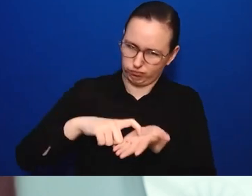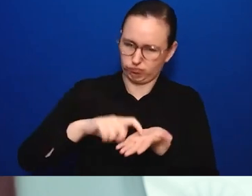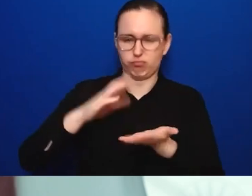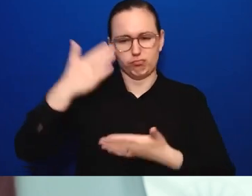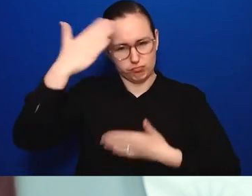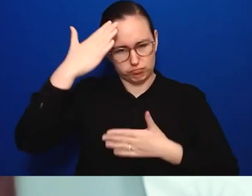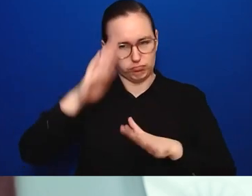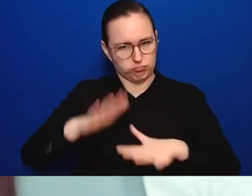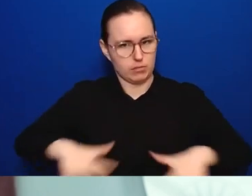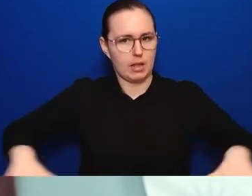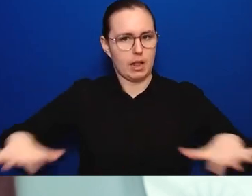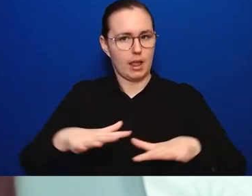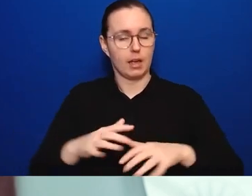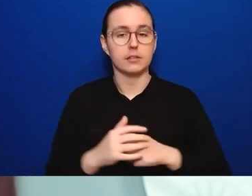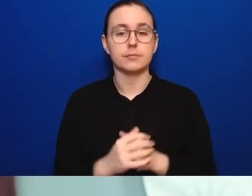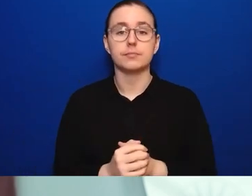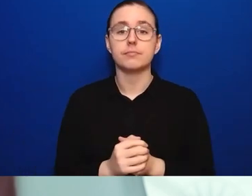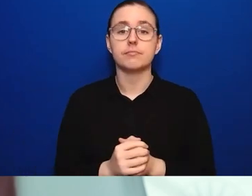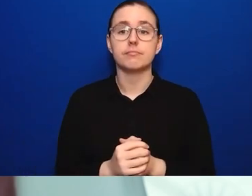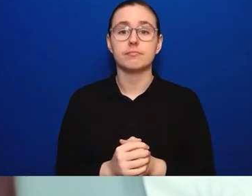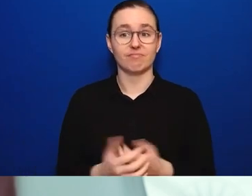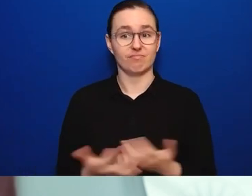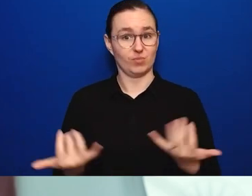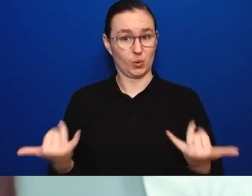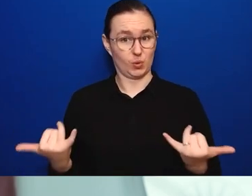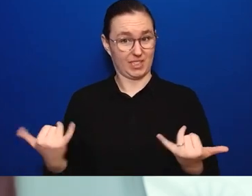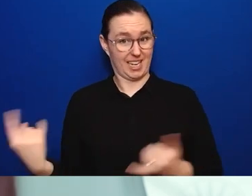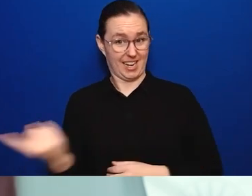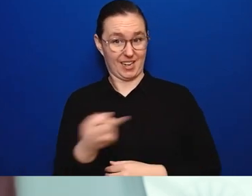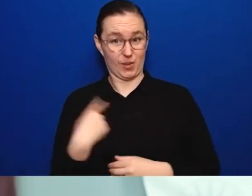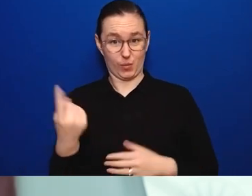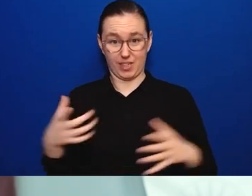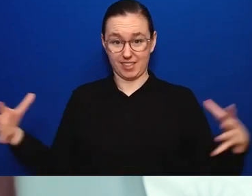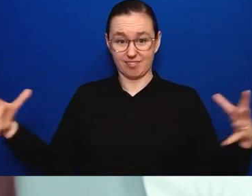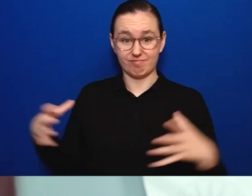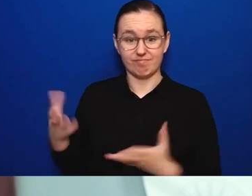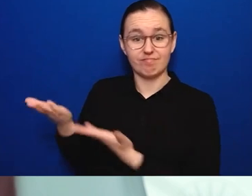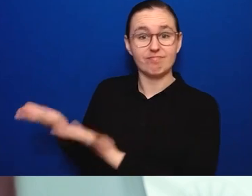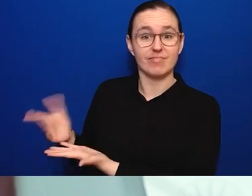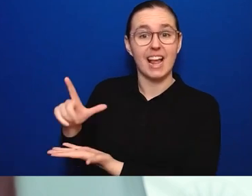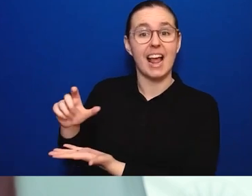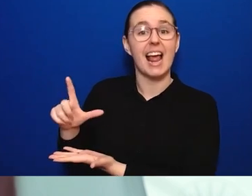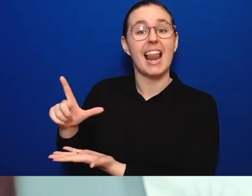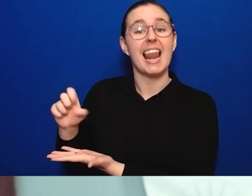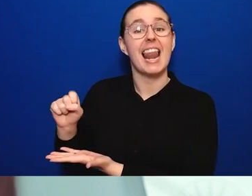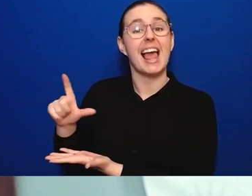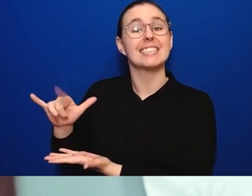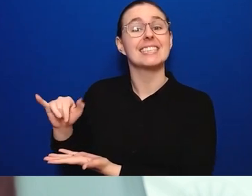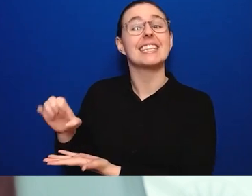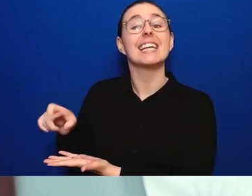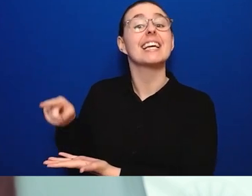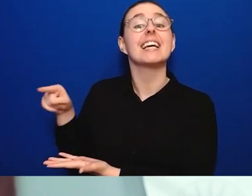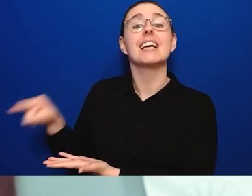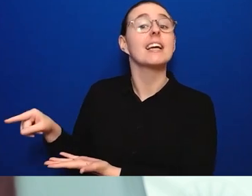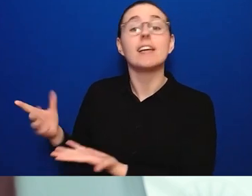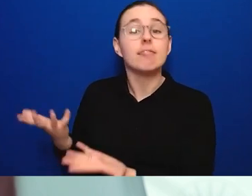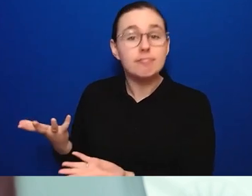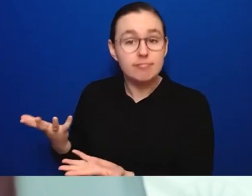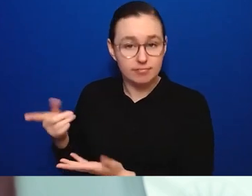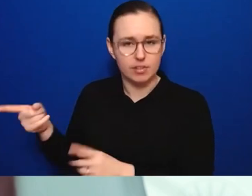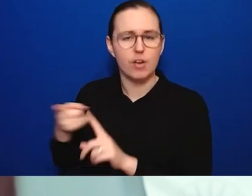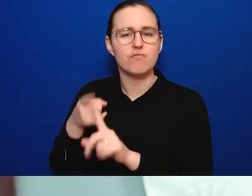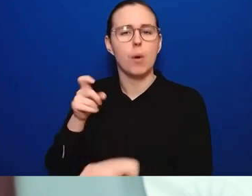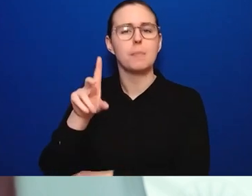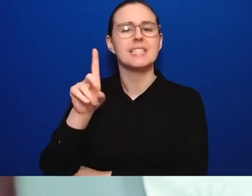and Solicitor General. As well, we are also joined by Leslie Varley, Executive Director of the BC Association of Aboriginal Friendship